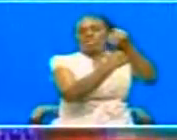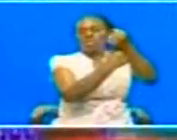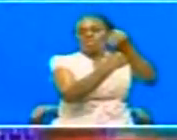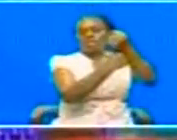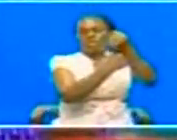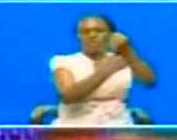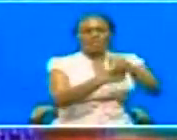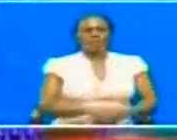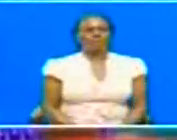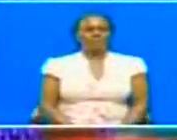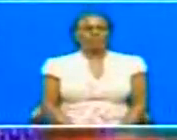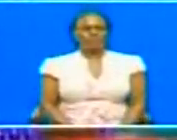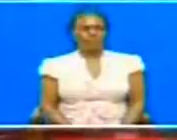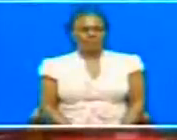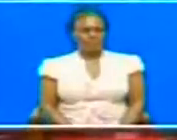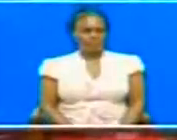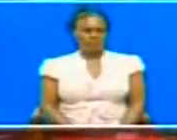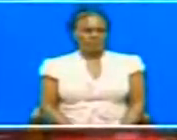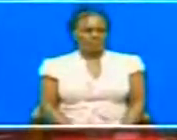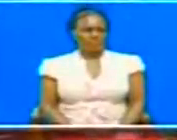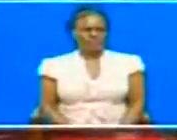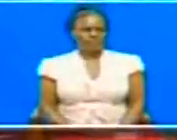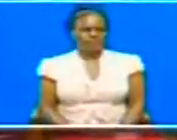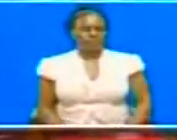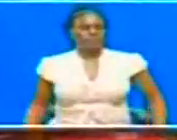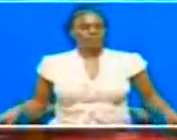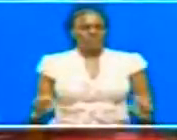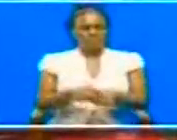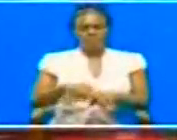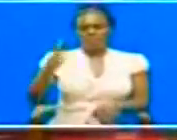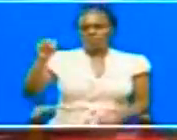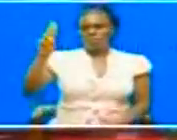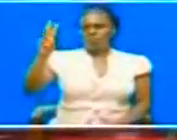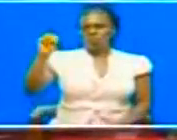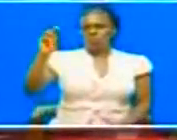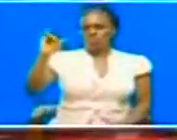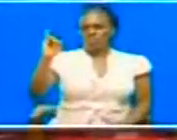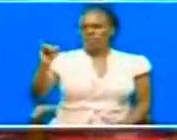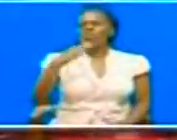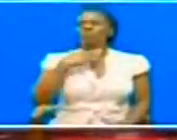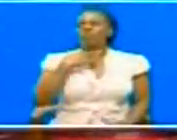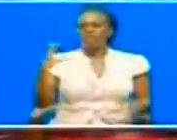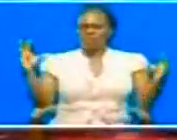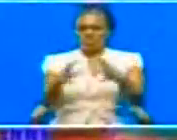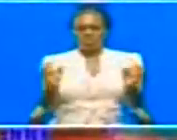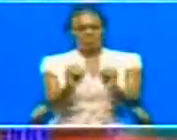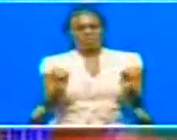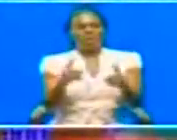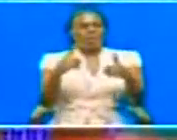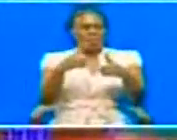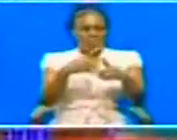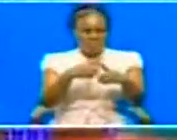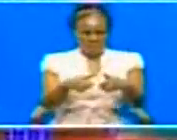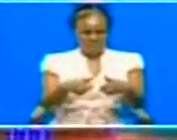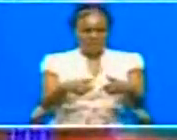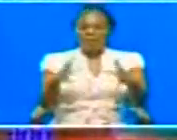support for education. But Grace and doesn't for want to be categorized. No, neither Mumbi Gugu. She's also very vehement that she doesn't want to be categorized in that. But I think majority of